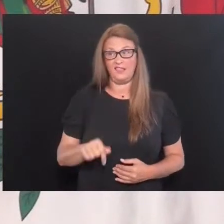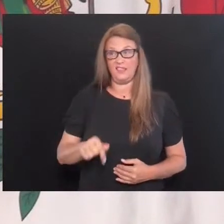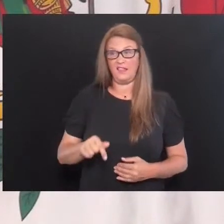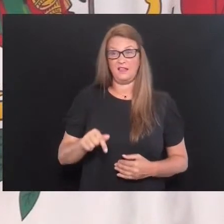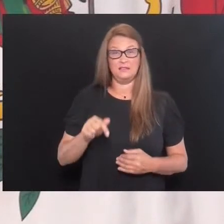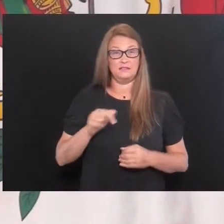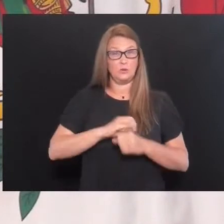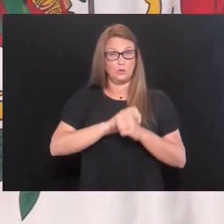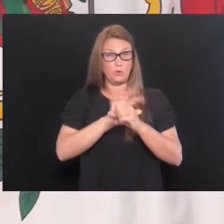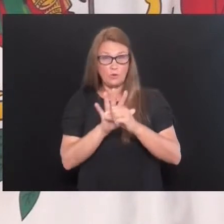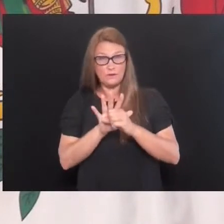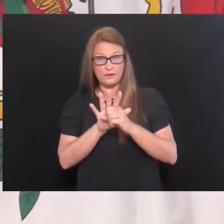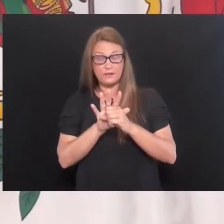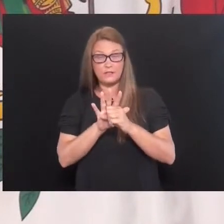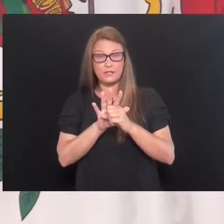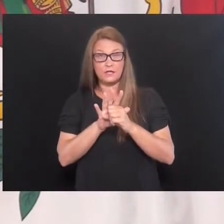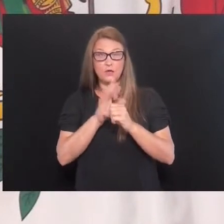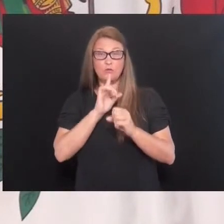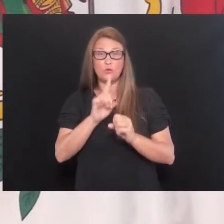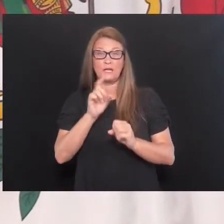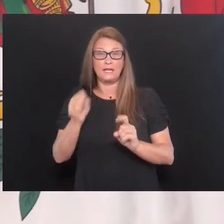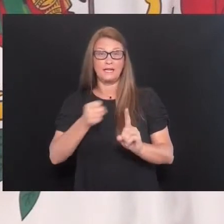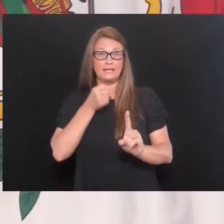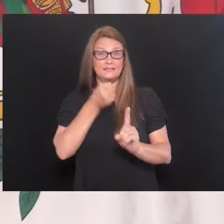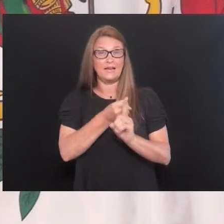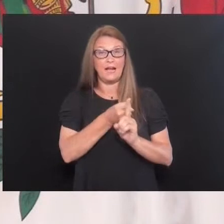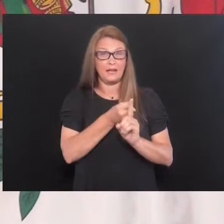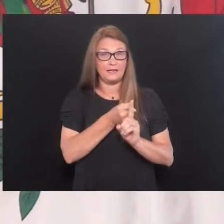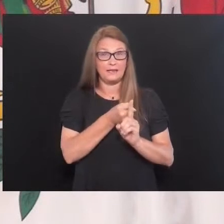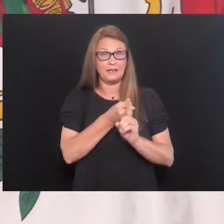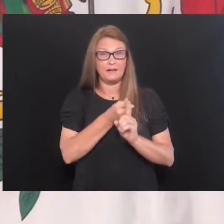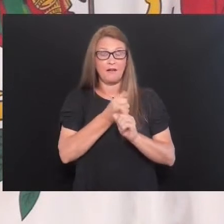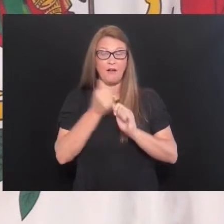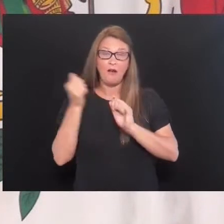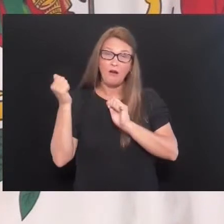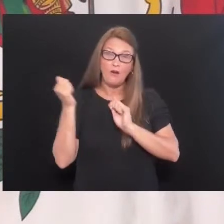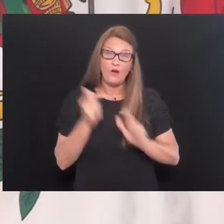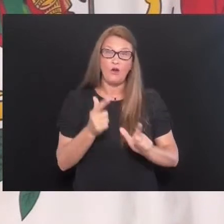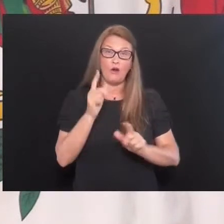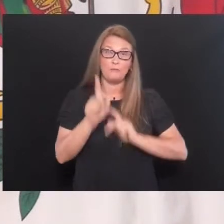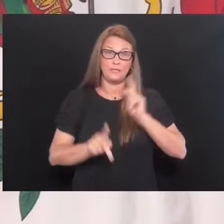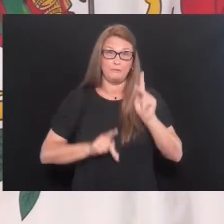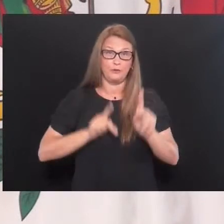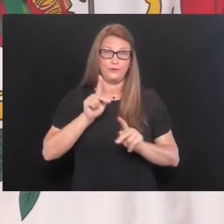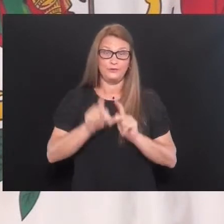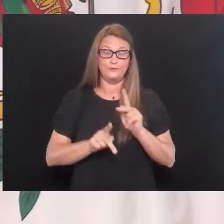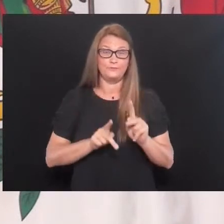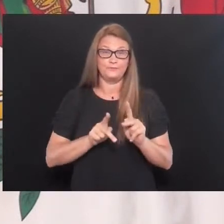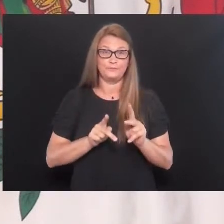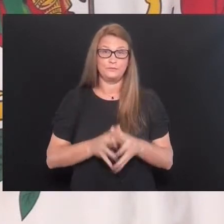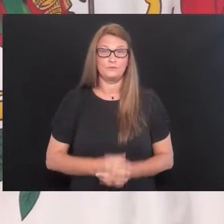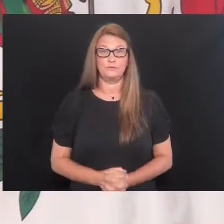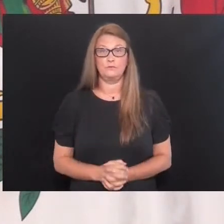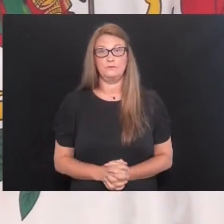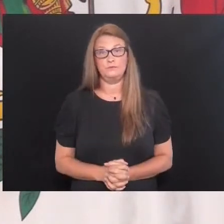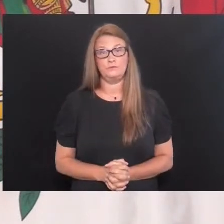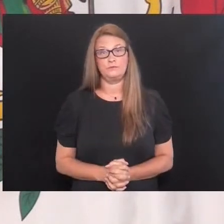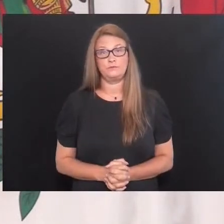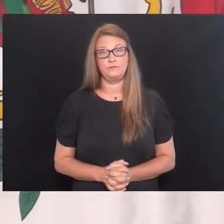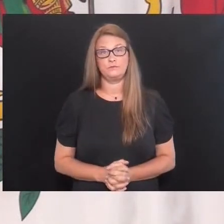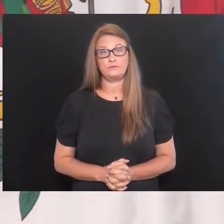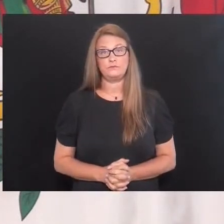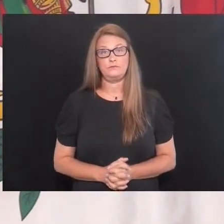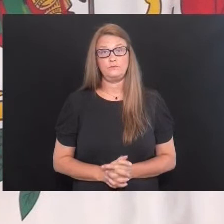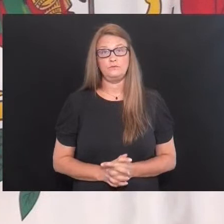is really attacking any and all. And so with that, please join